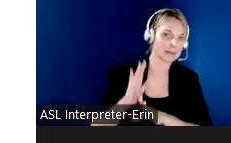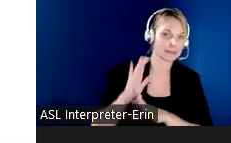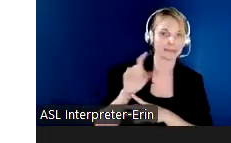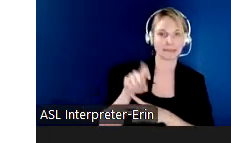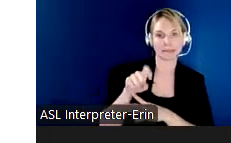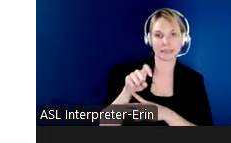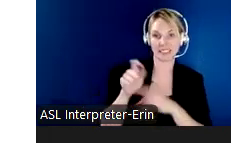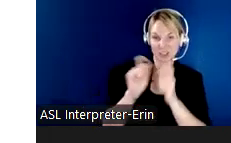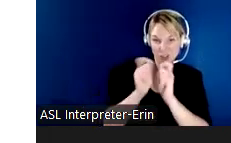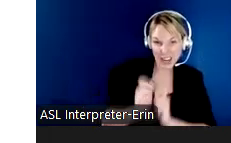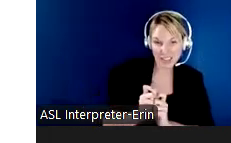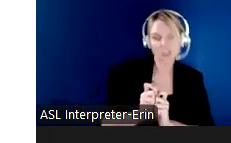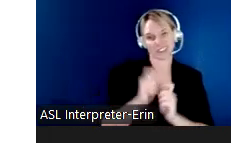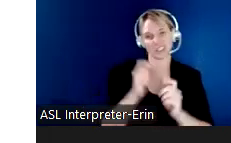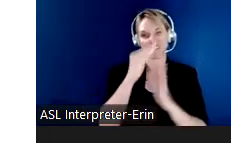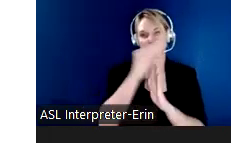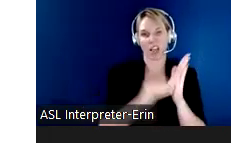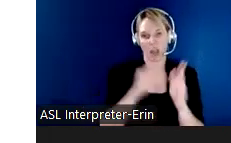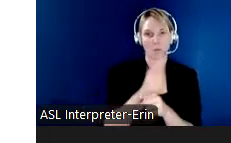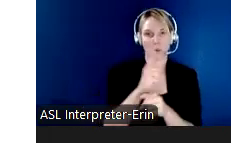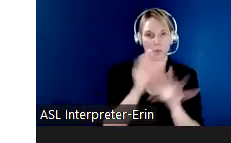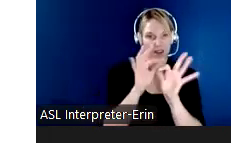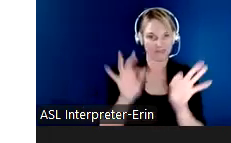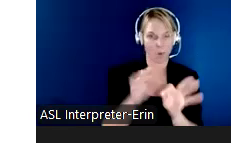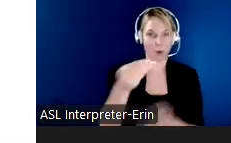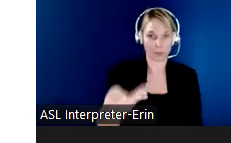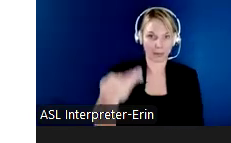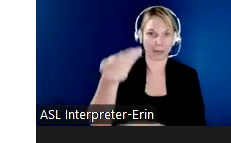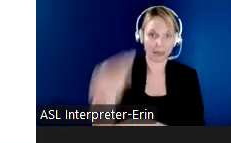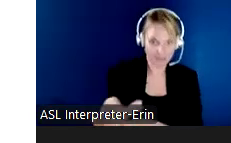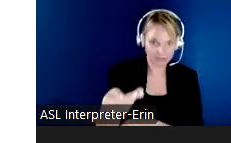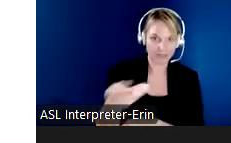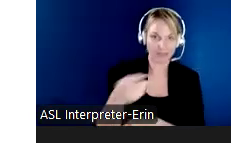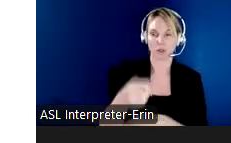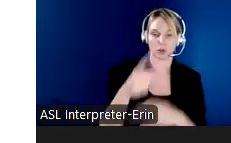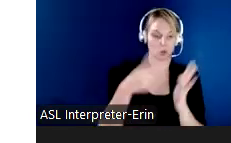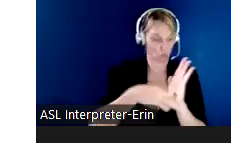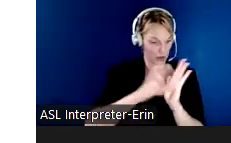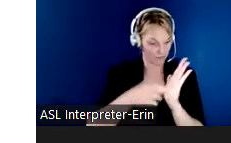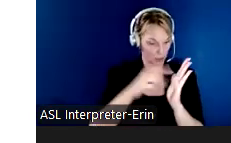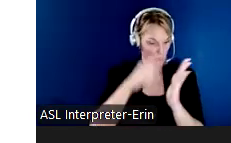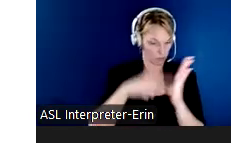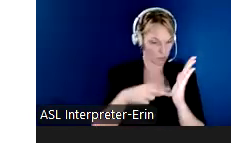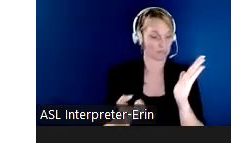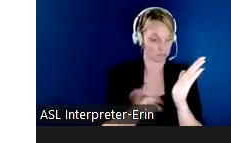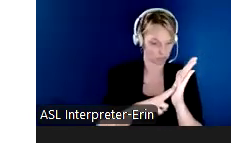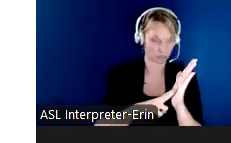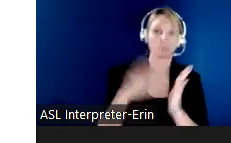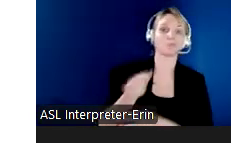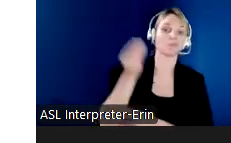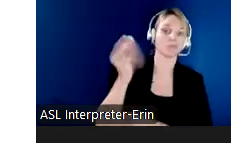fill out the appropriate form, turn it into you. You'll review, if approved, sign it, and then submit it to Navia, and we'll get it